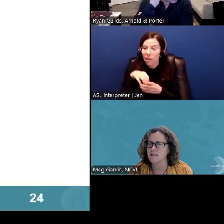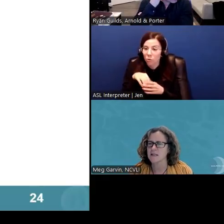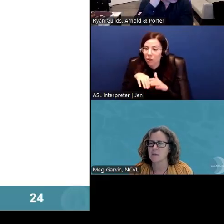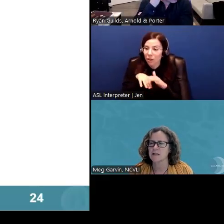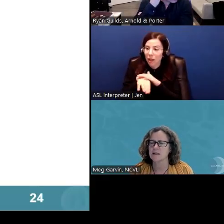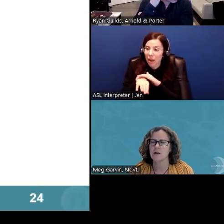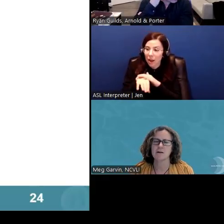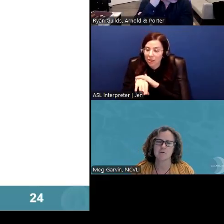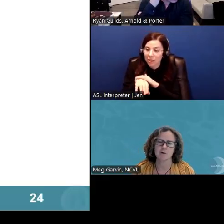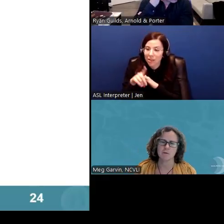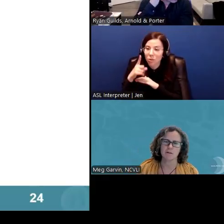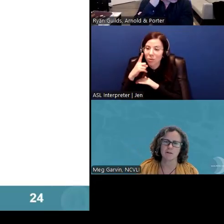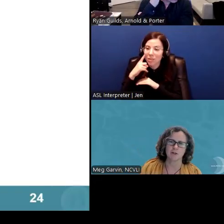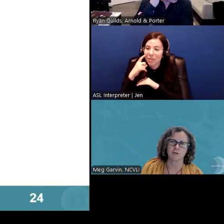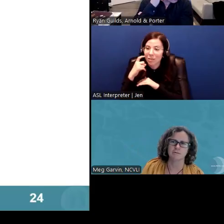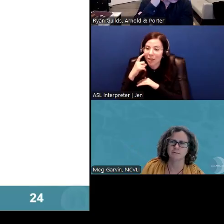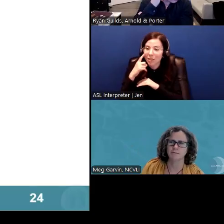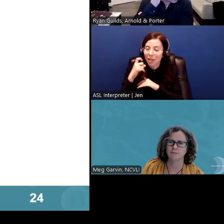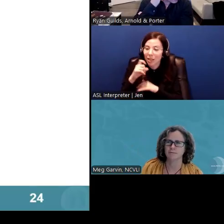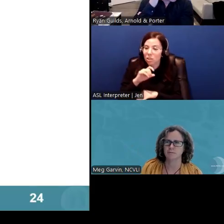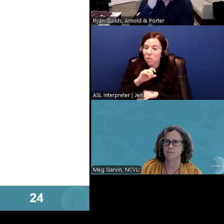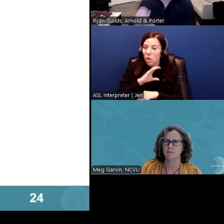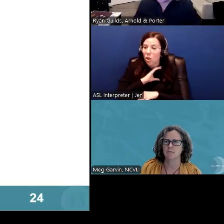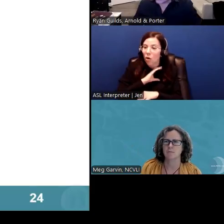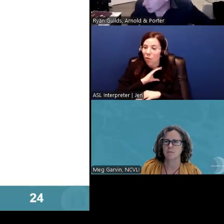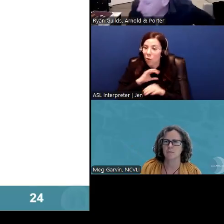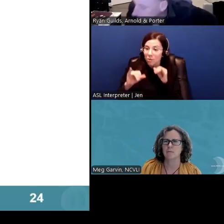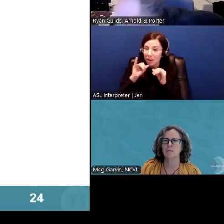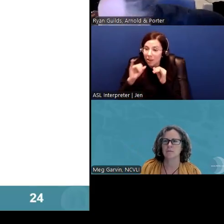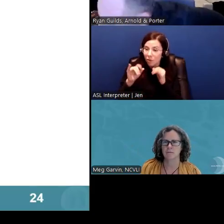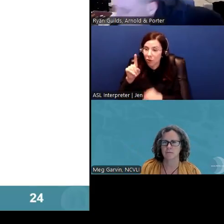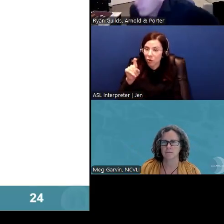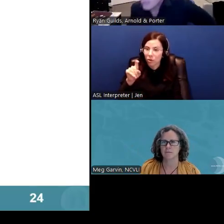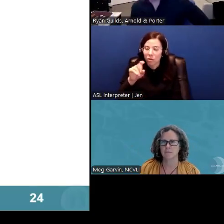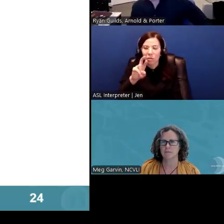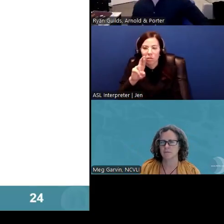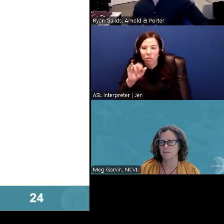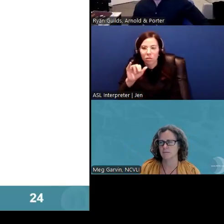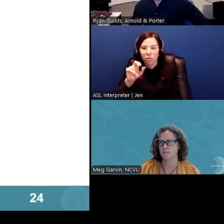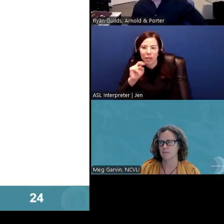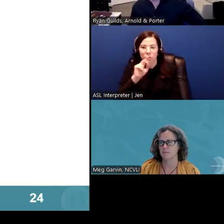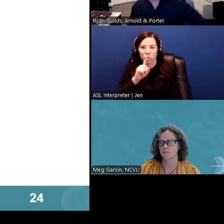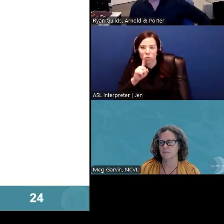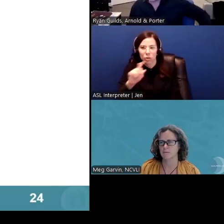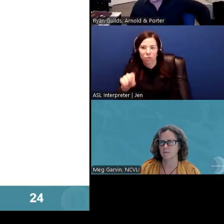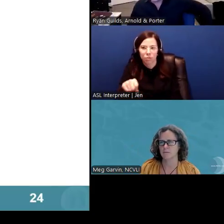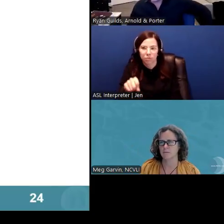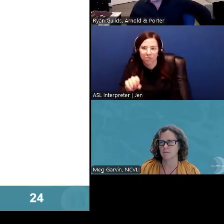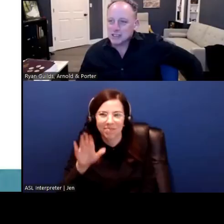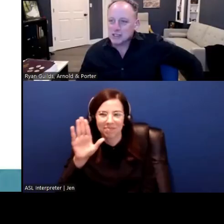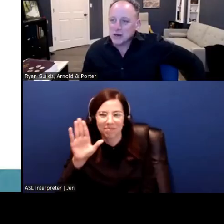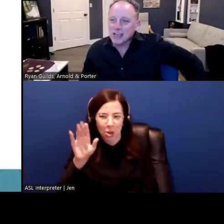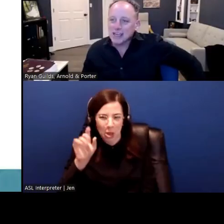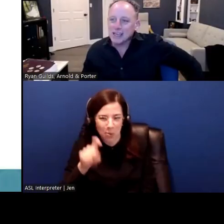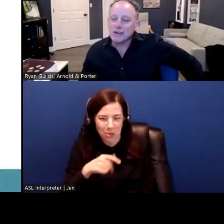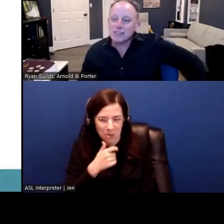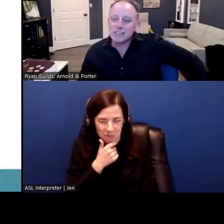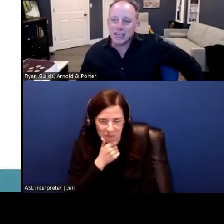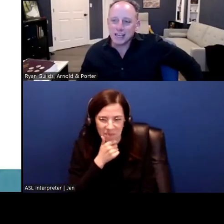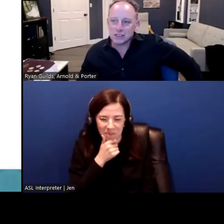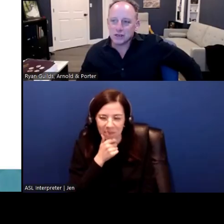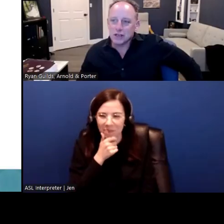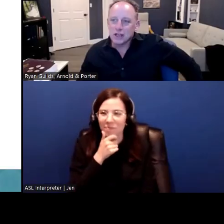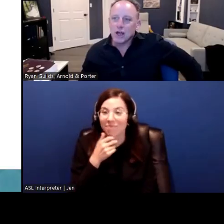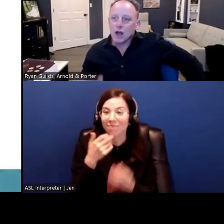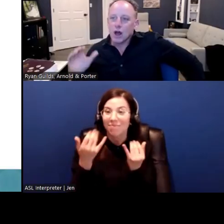to the suspect's law enforcement interview? Okay, sure. Yeah. So that's a great question. So here is